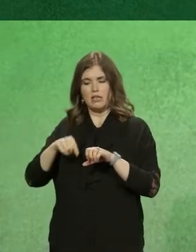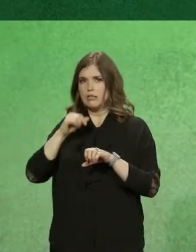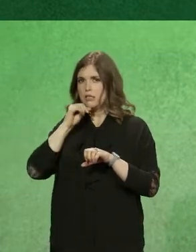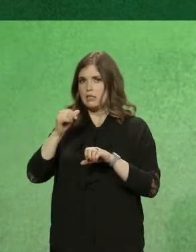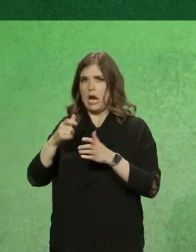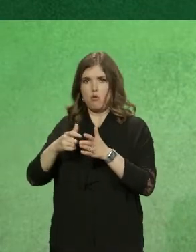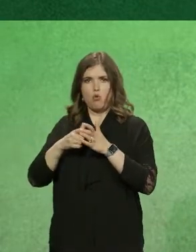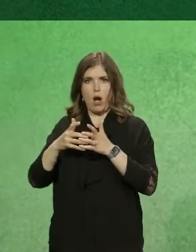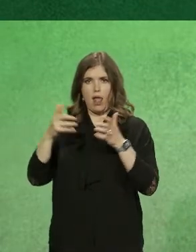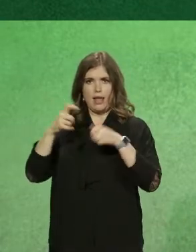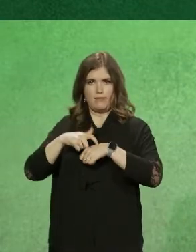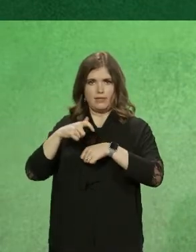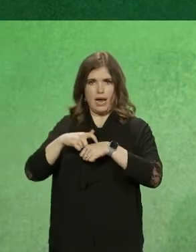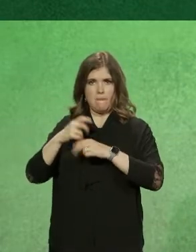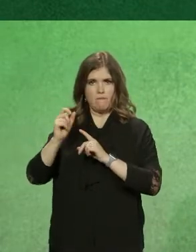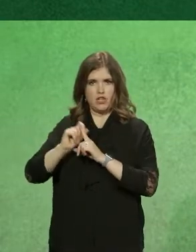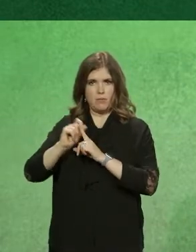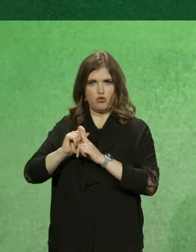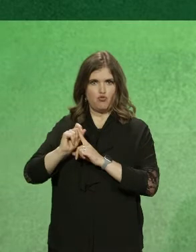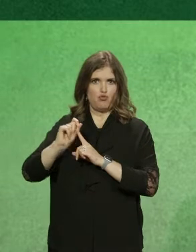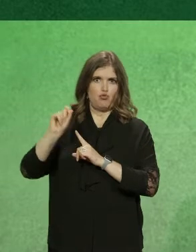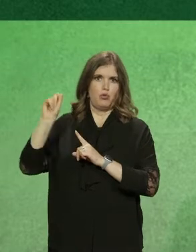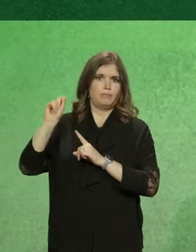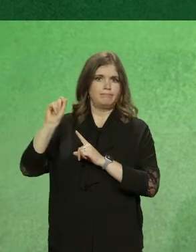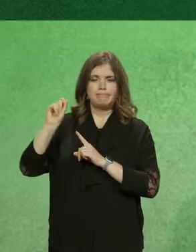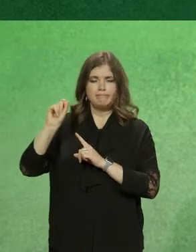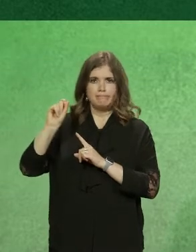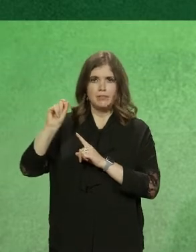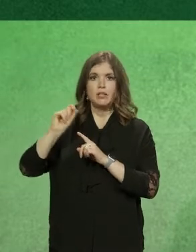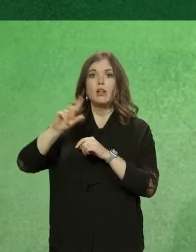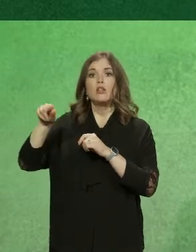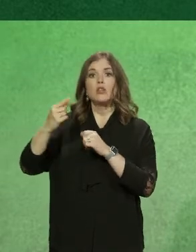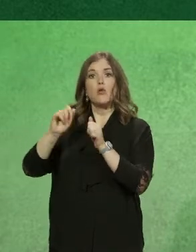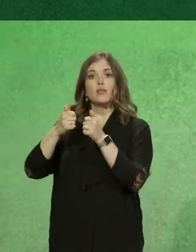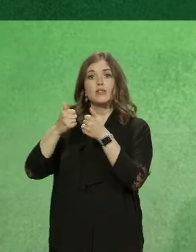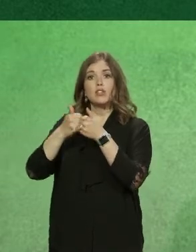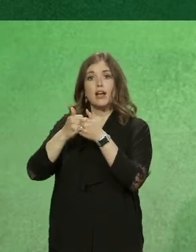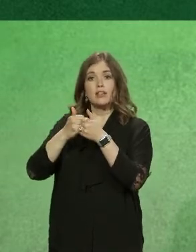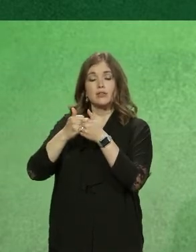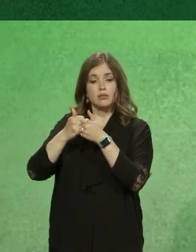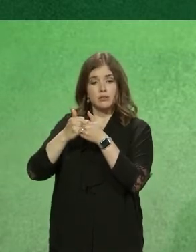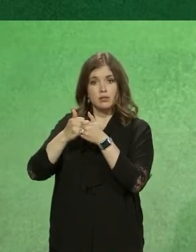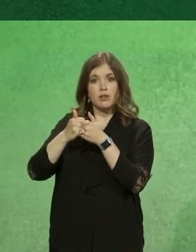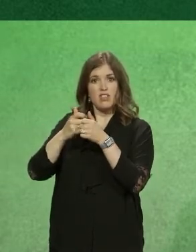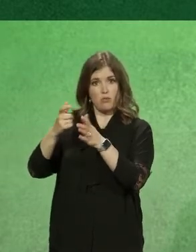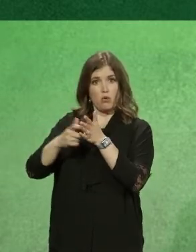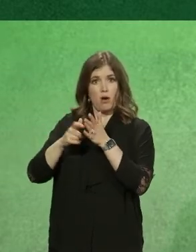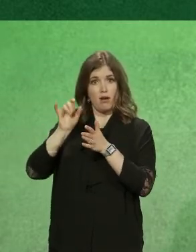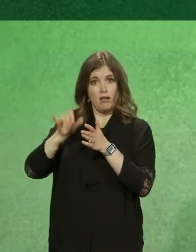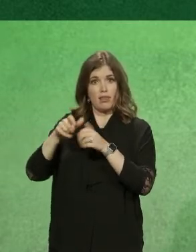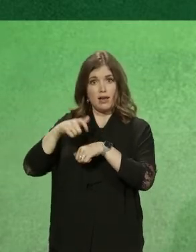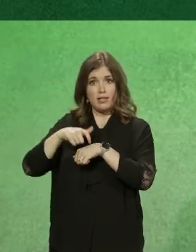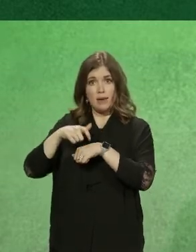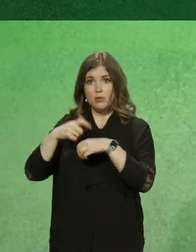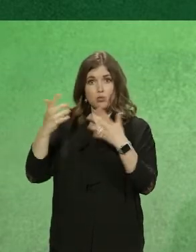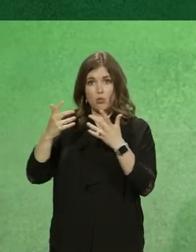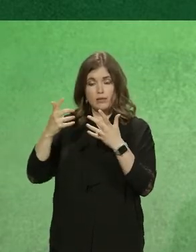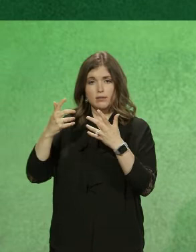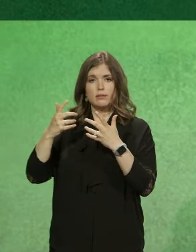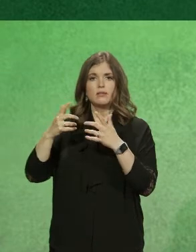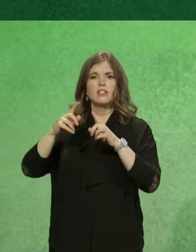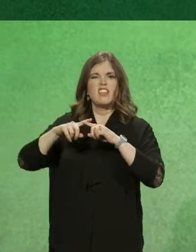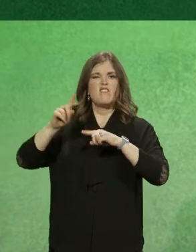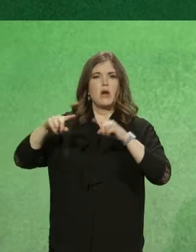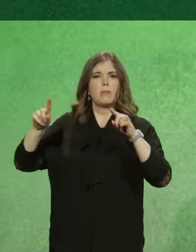in temperature. The only challenge that we got that took us that a lot of time was the variabilities